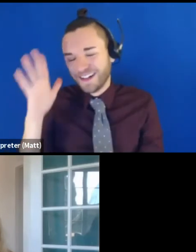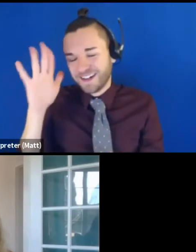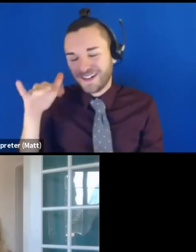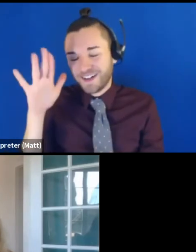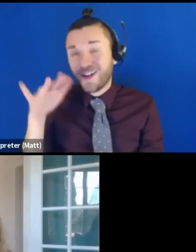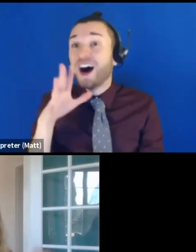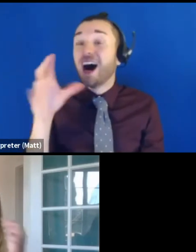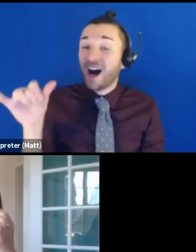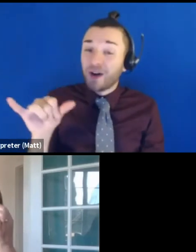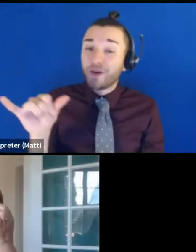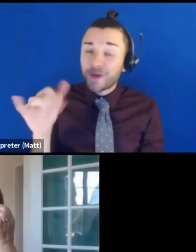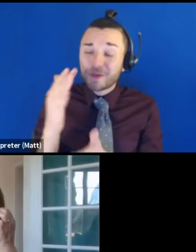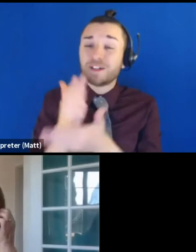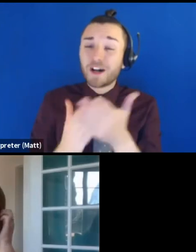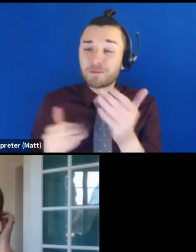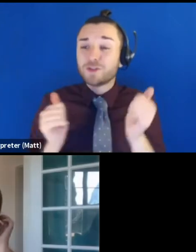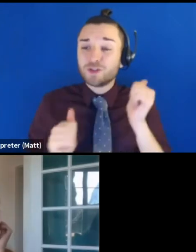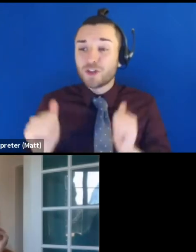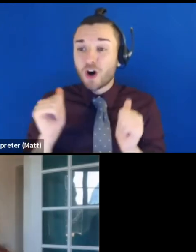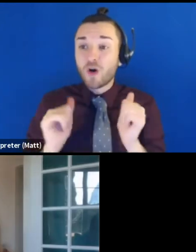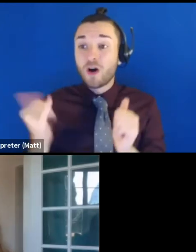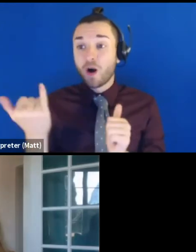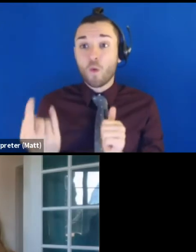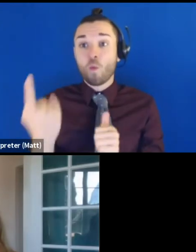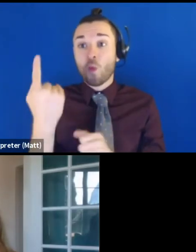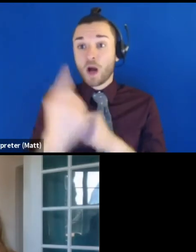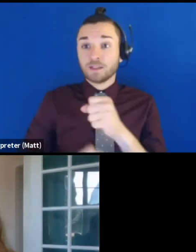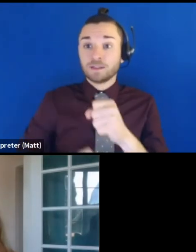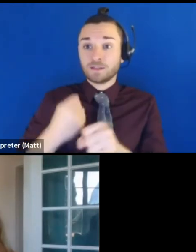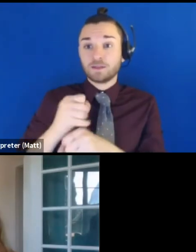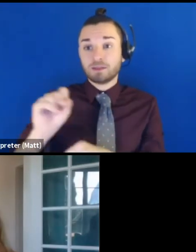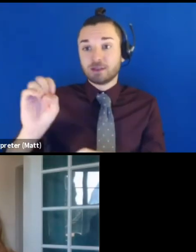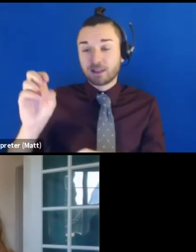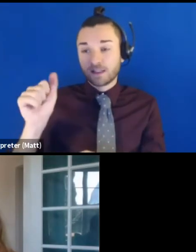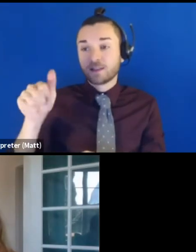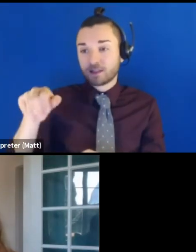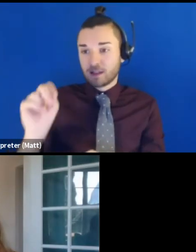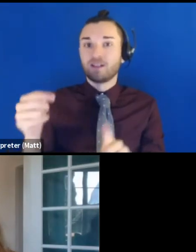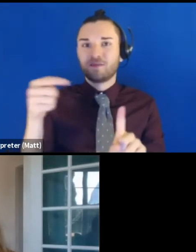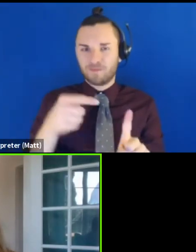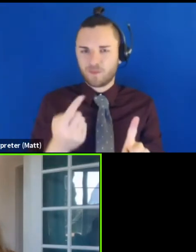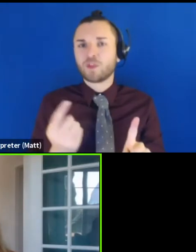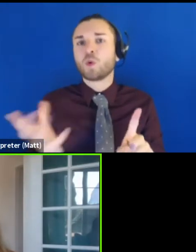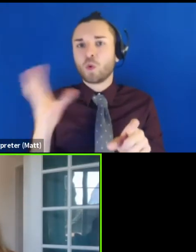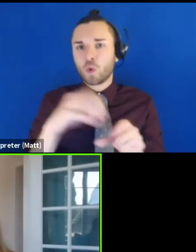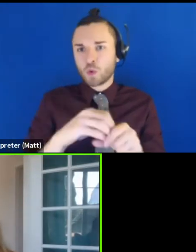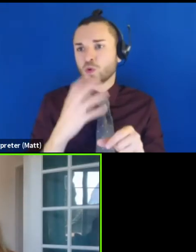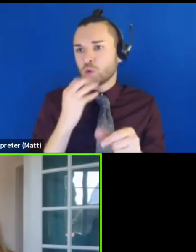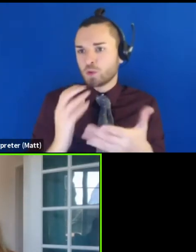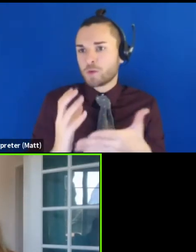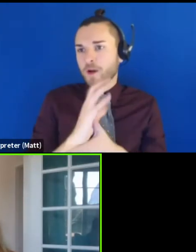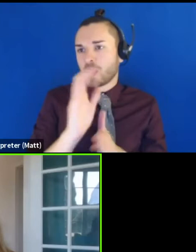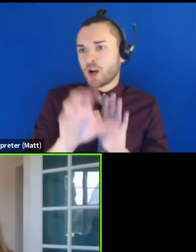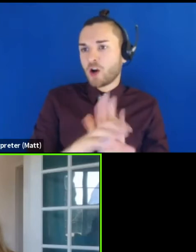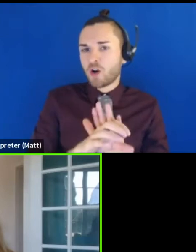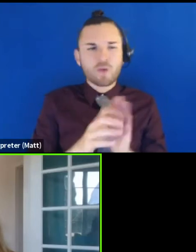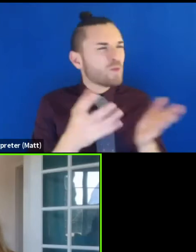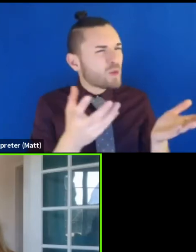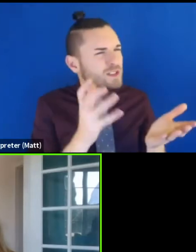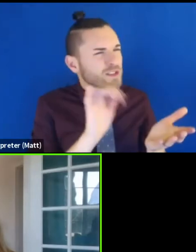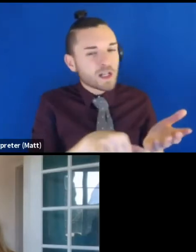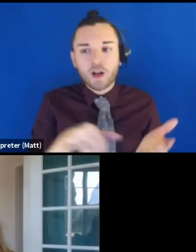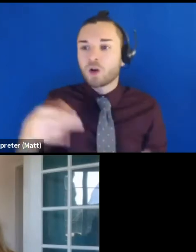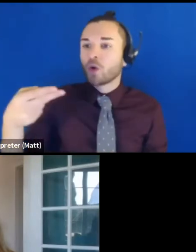there are shows that there's a show that's a one season show that I love that has a Jewish main character, huge, that's by